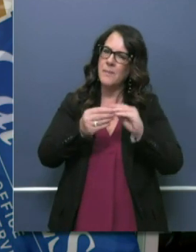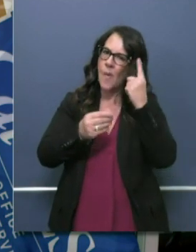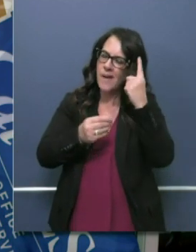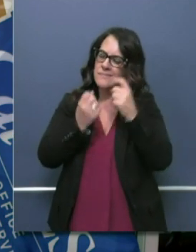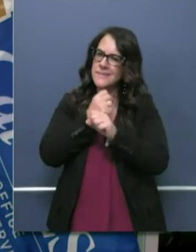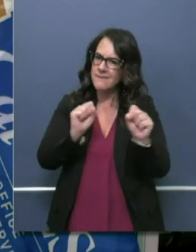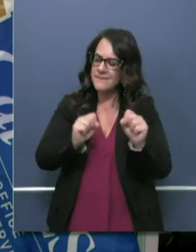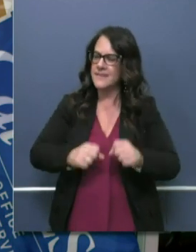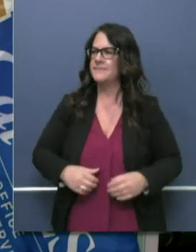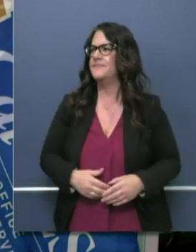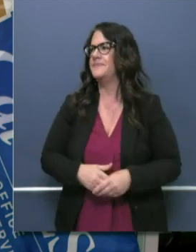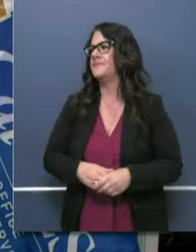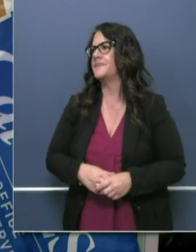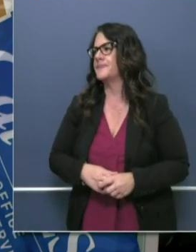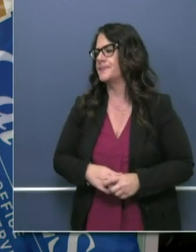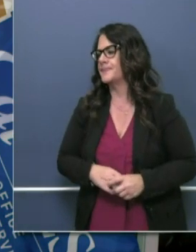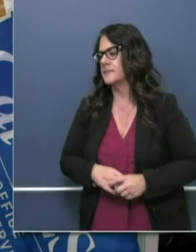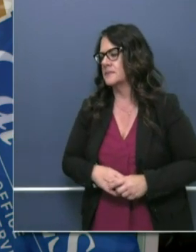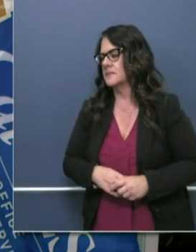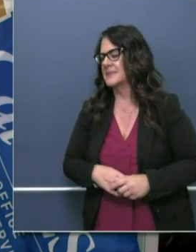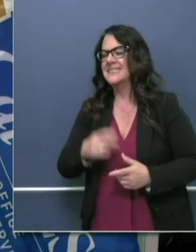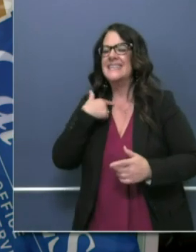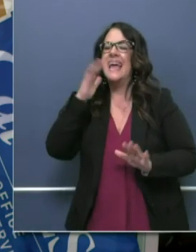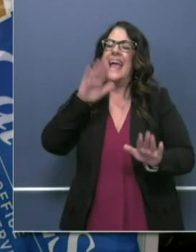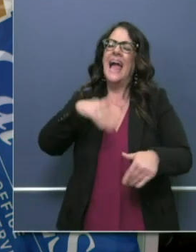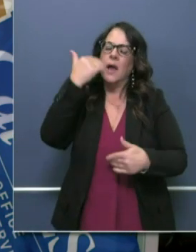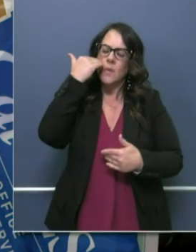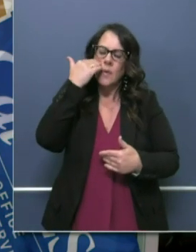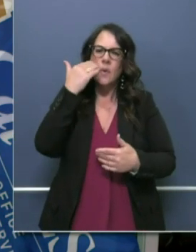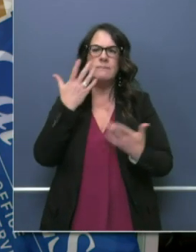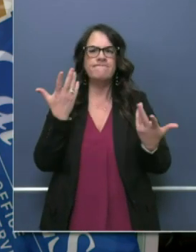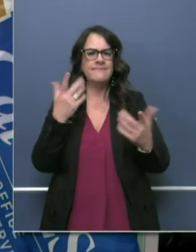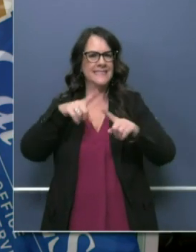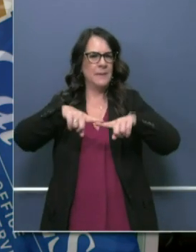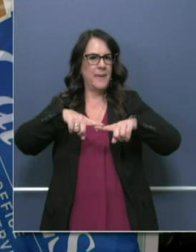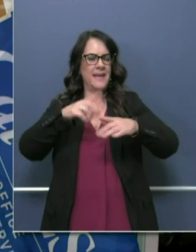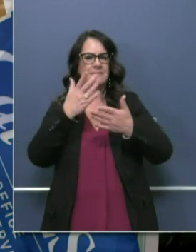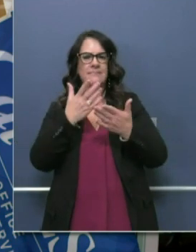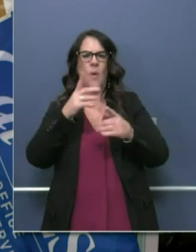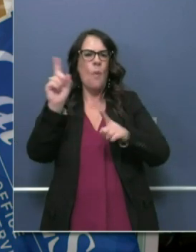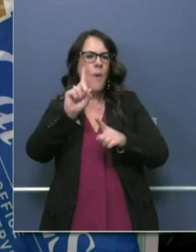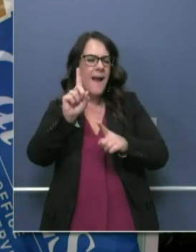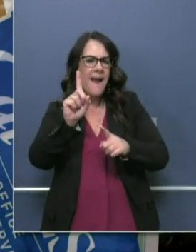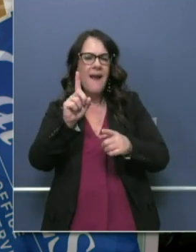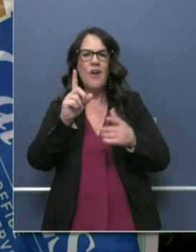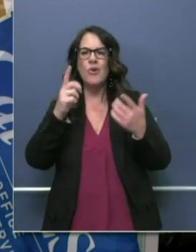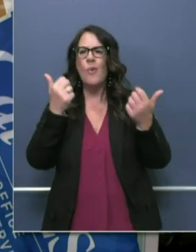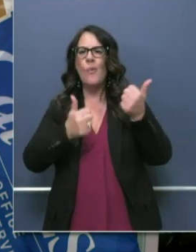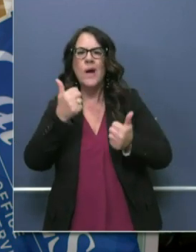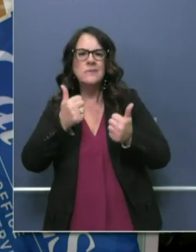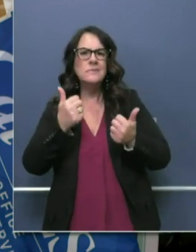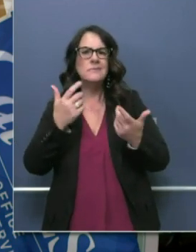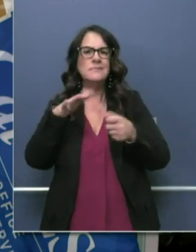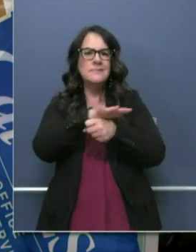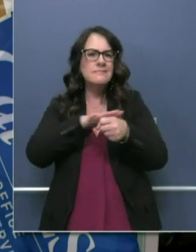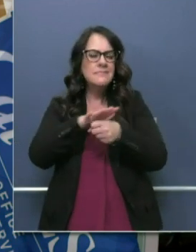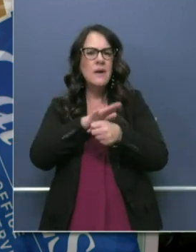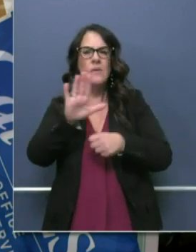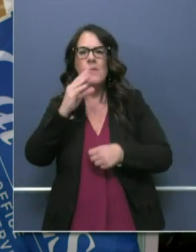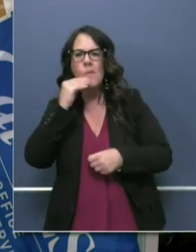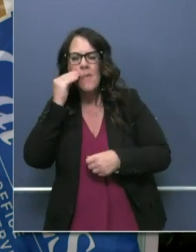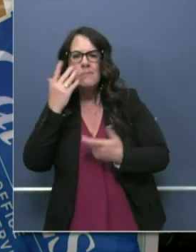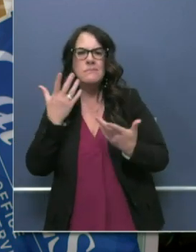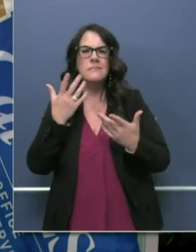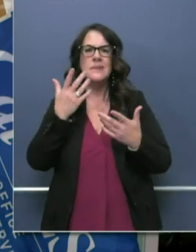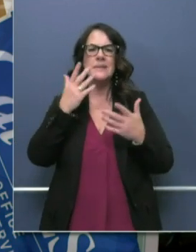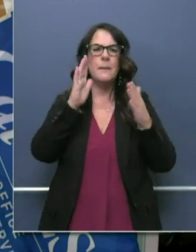Regional variation, I know, has been a really, really important topic. I've been on the phone and in contact every single day with our local health